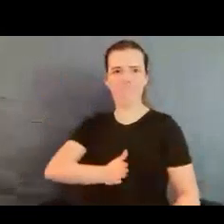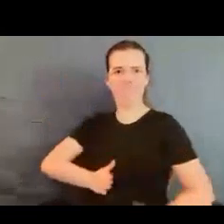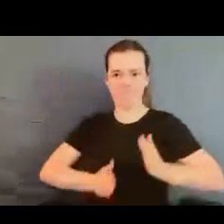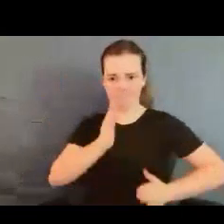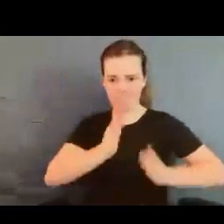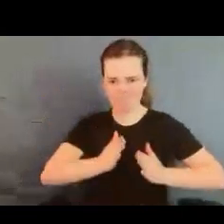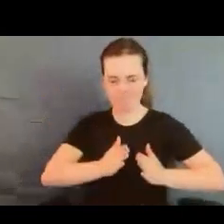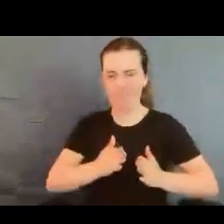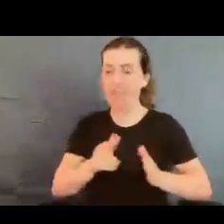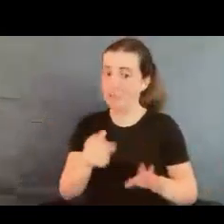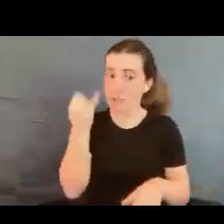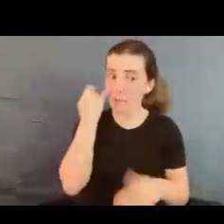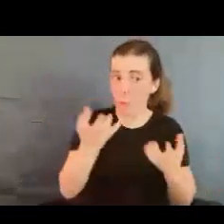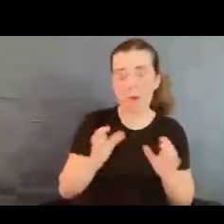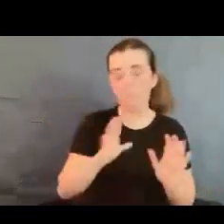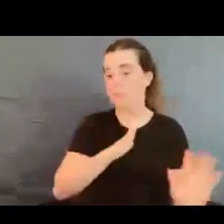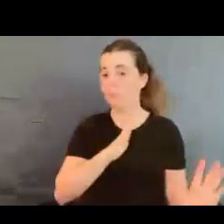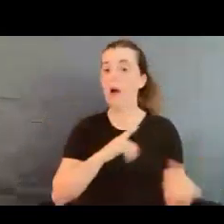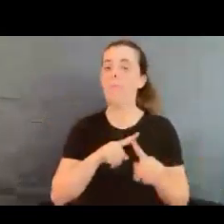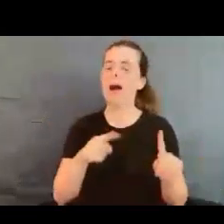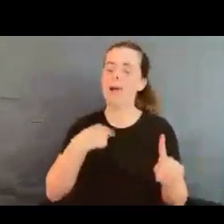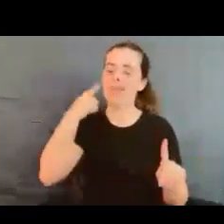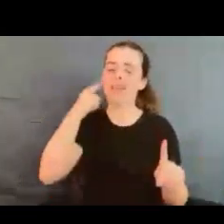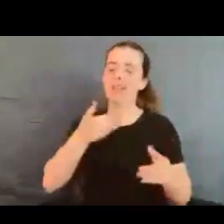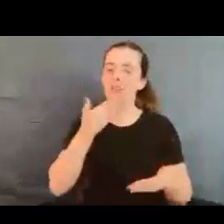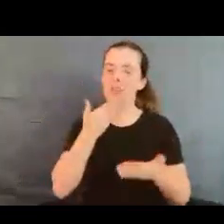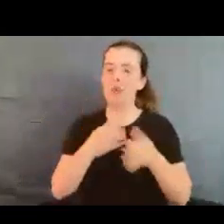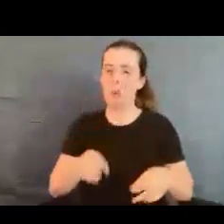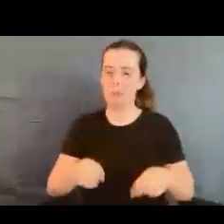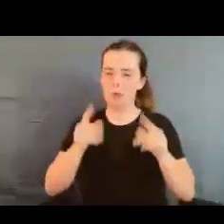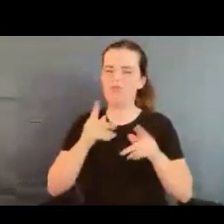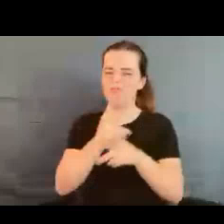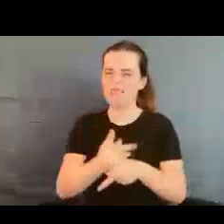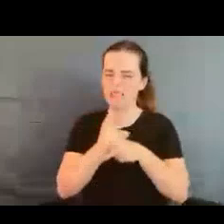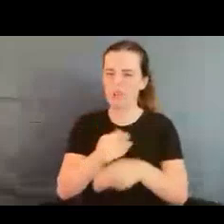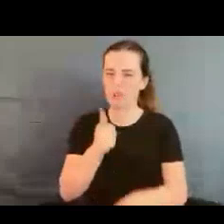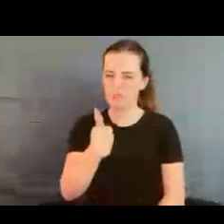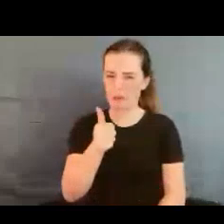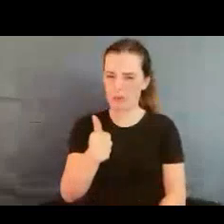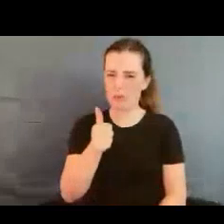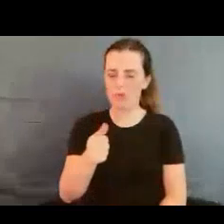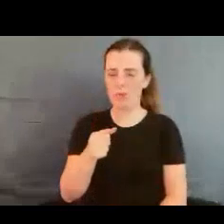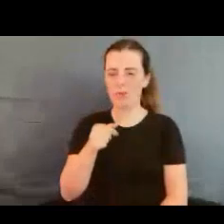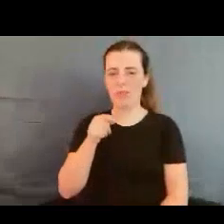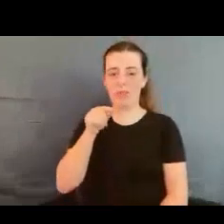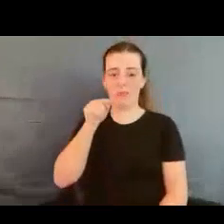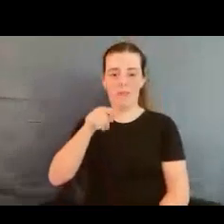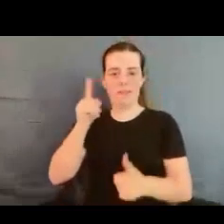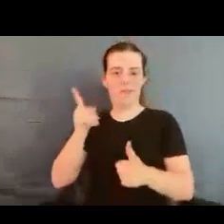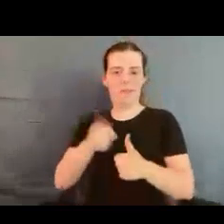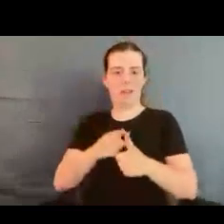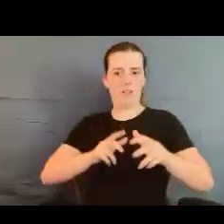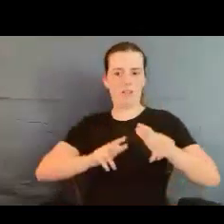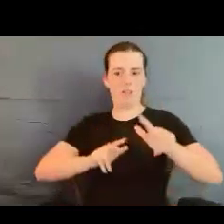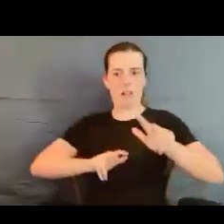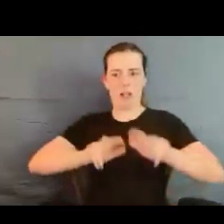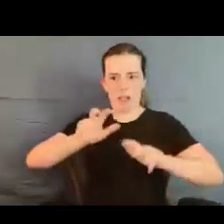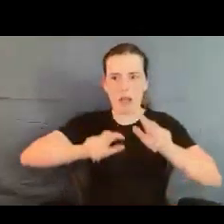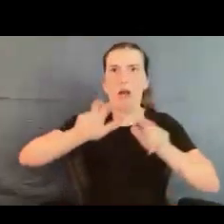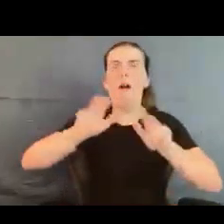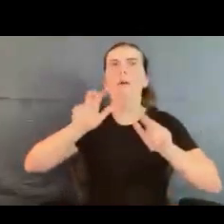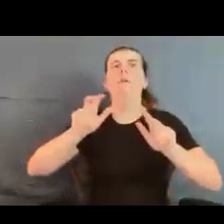it. But I think it's a really good opportunity to make sure that you're still taking care of yourself because this first climb can sneak up on you in terms of how